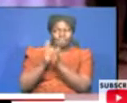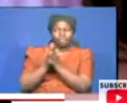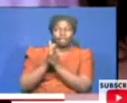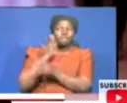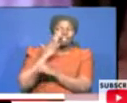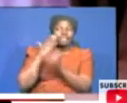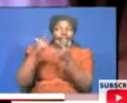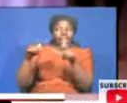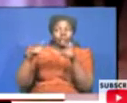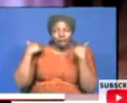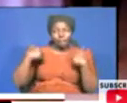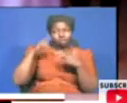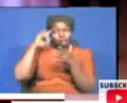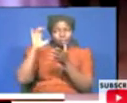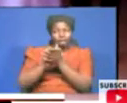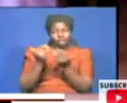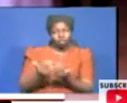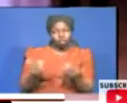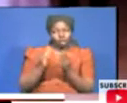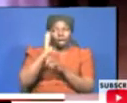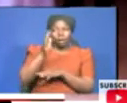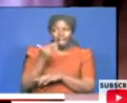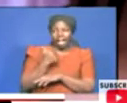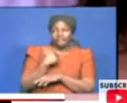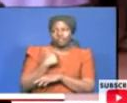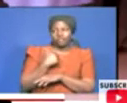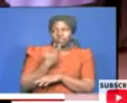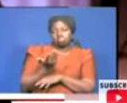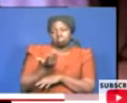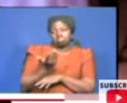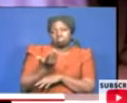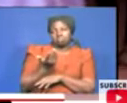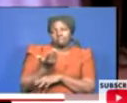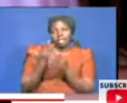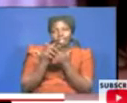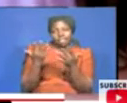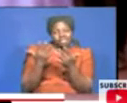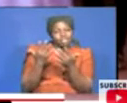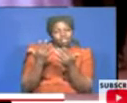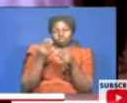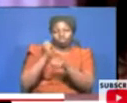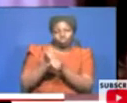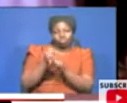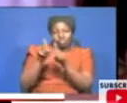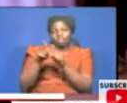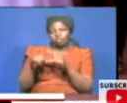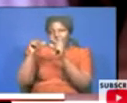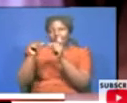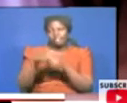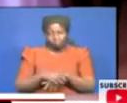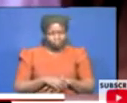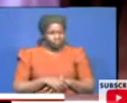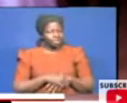I believe the children will have touchable things to do and to say. Specifically the STEM